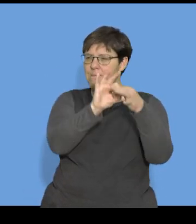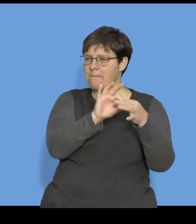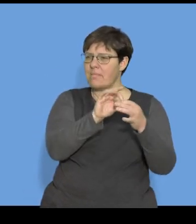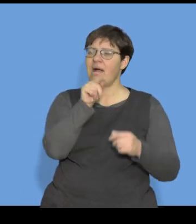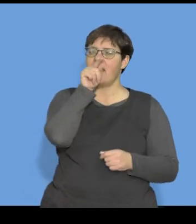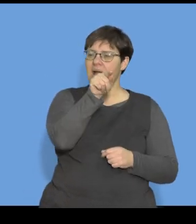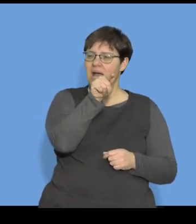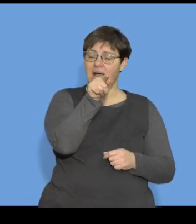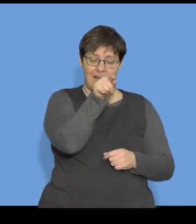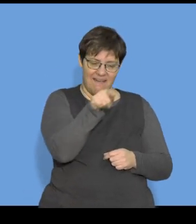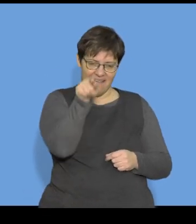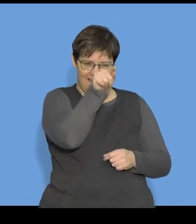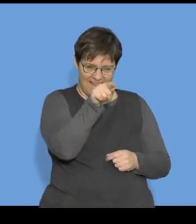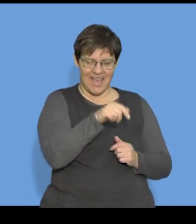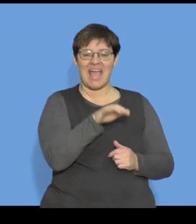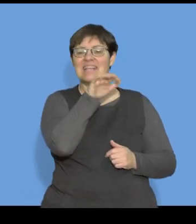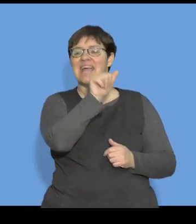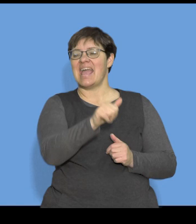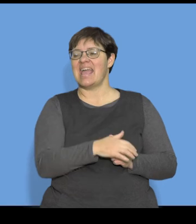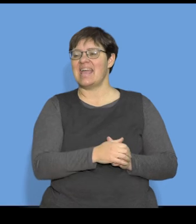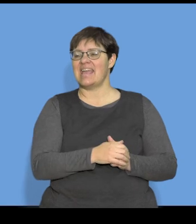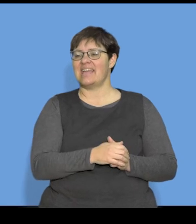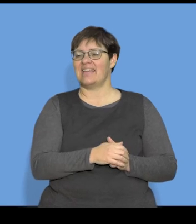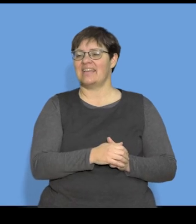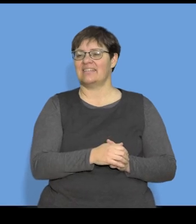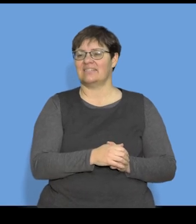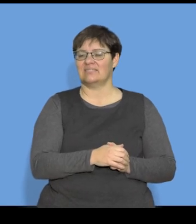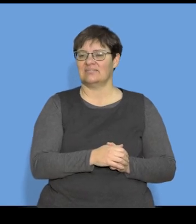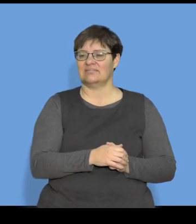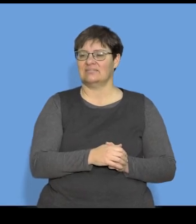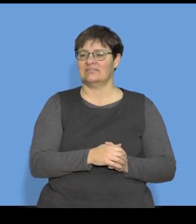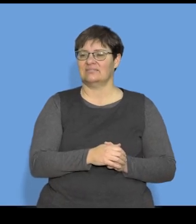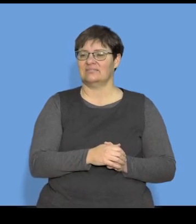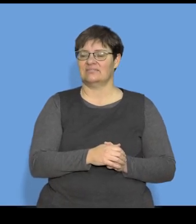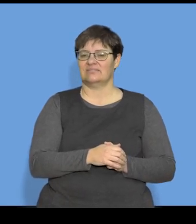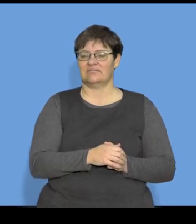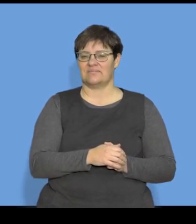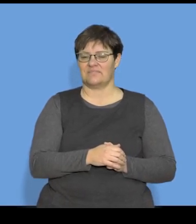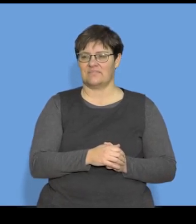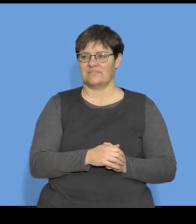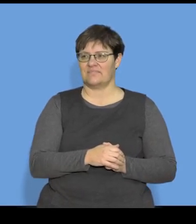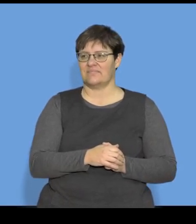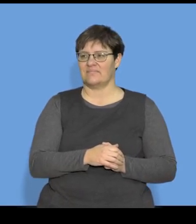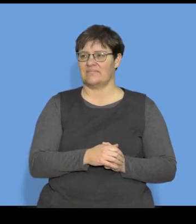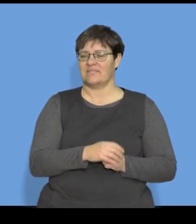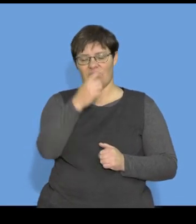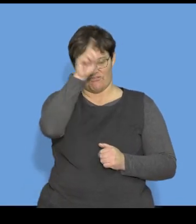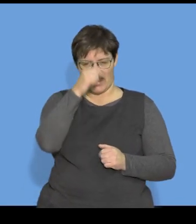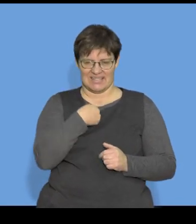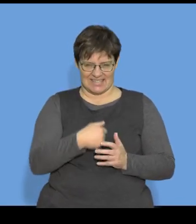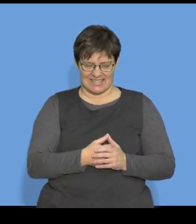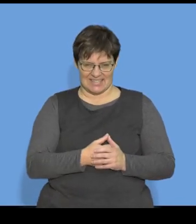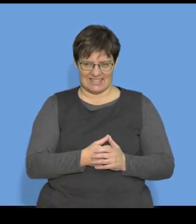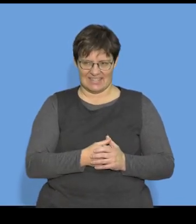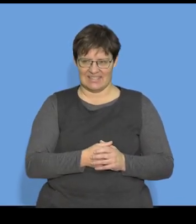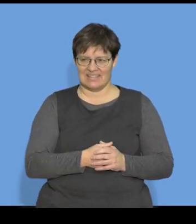that shows us the interneuron here? I believe we see it, and the answer here will be A. We